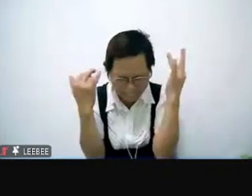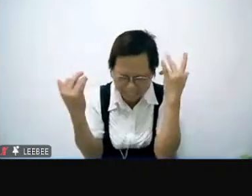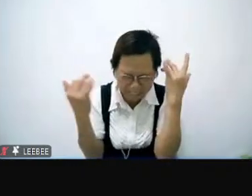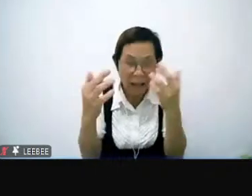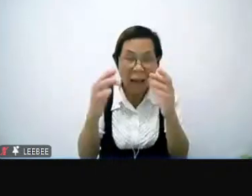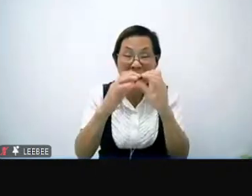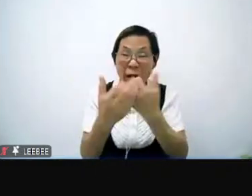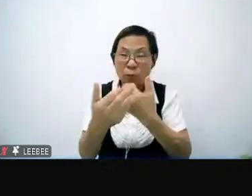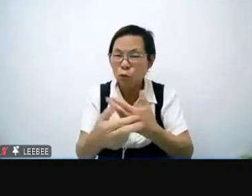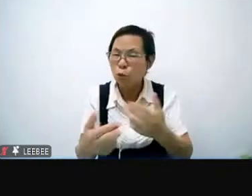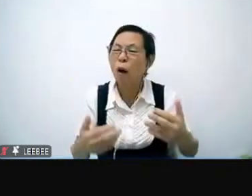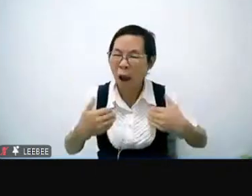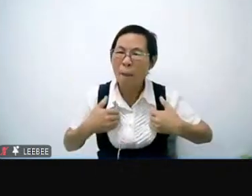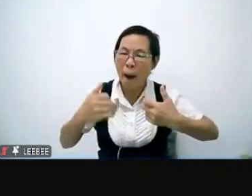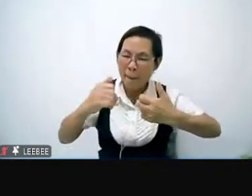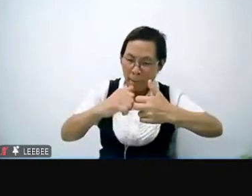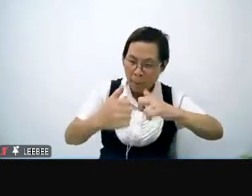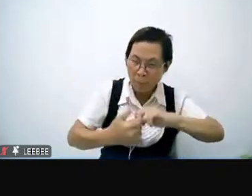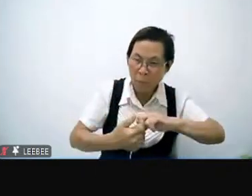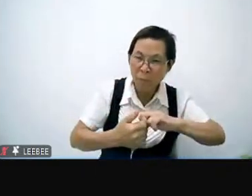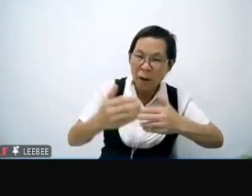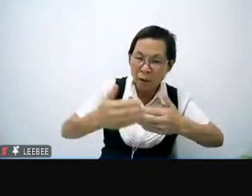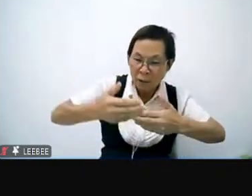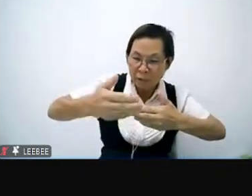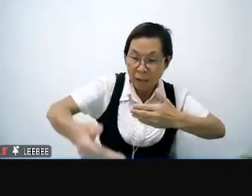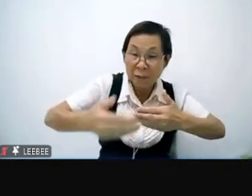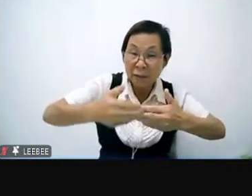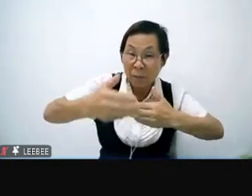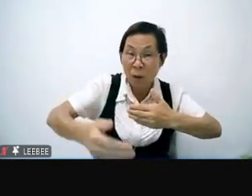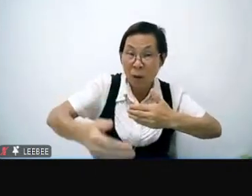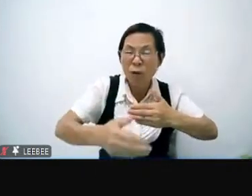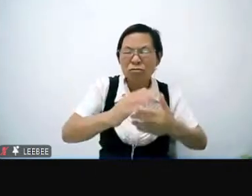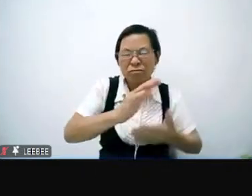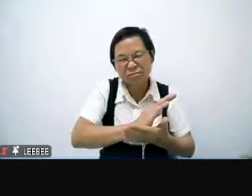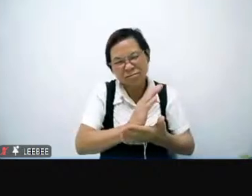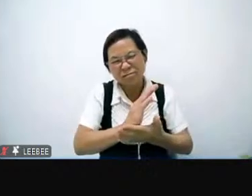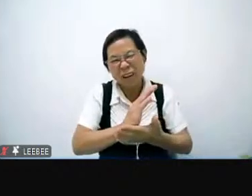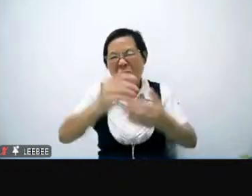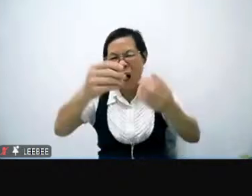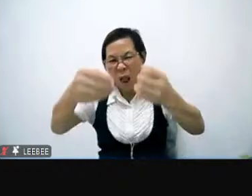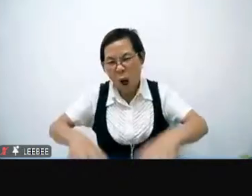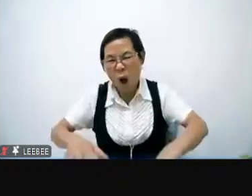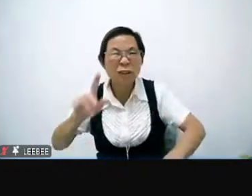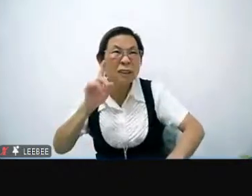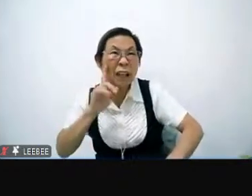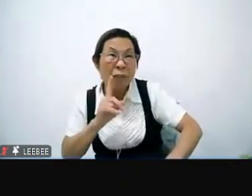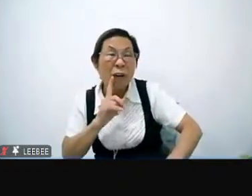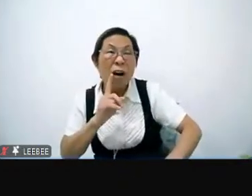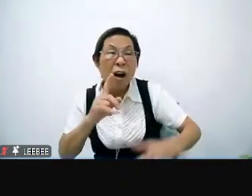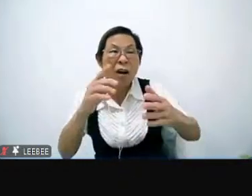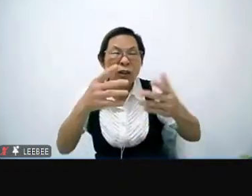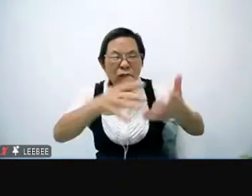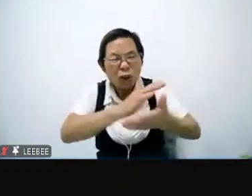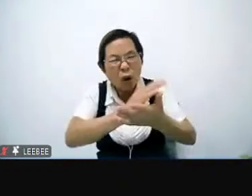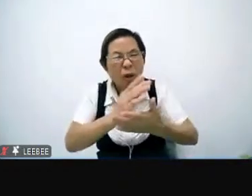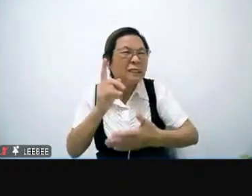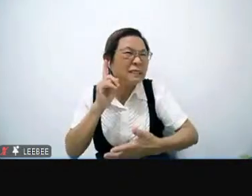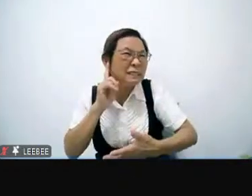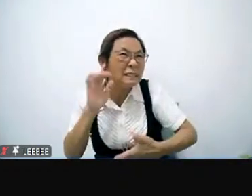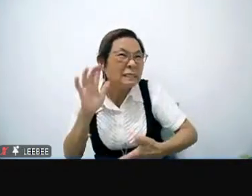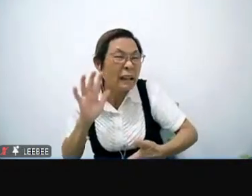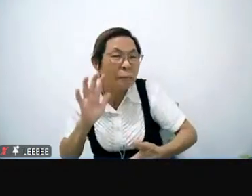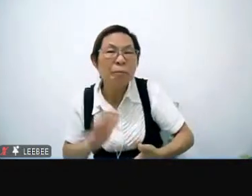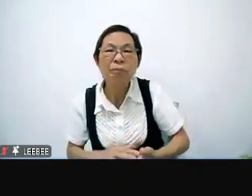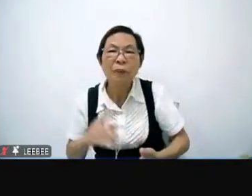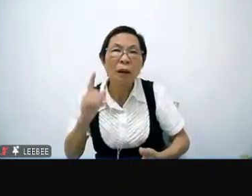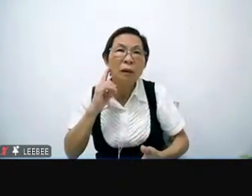So getting to the next one will be the moderate loss. In the moderate loss, the speech sounds